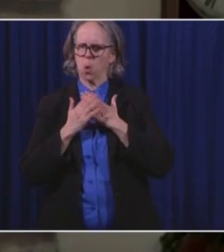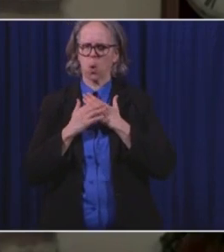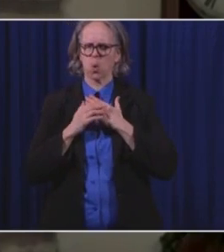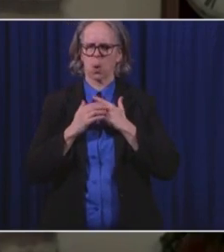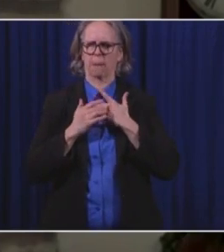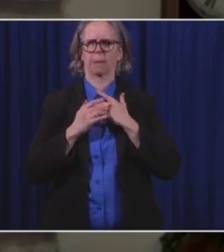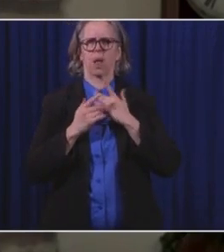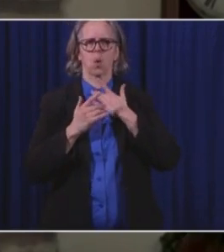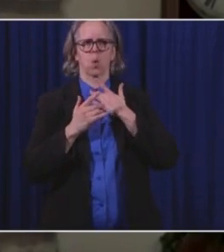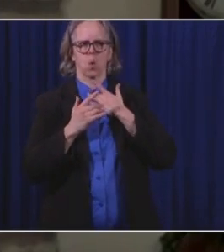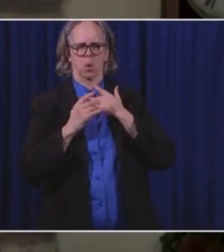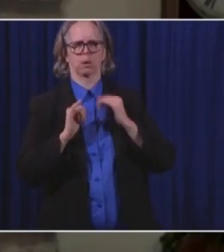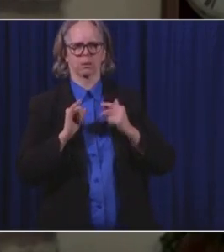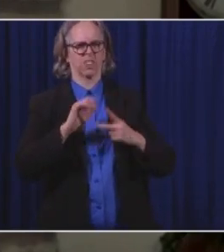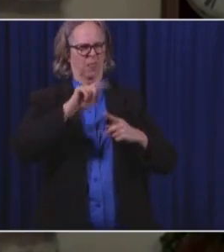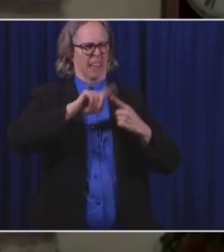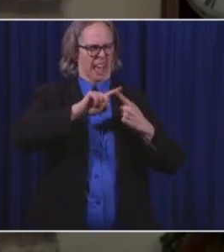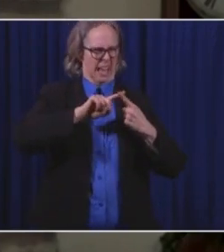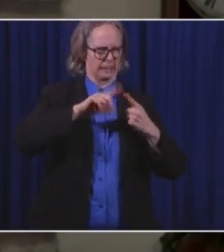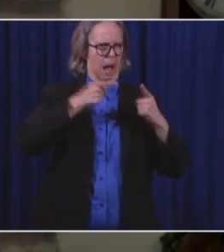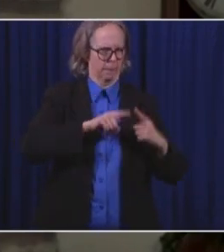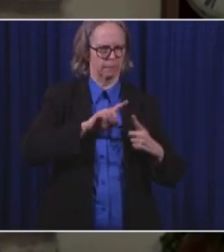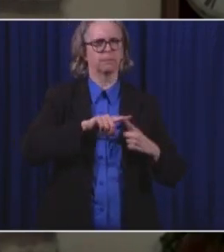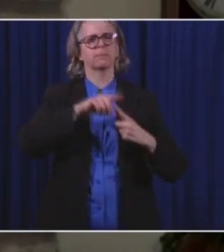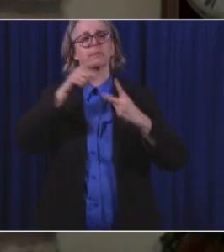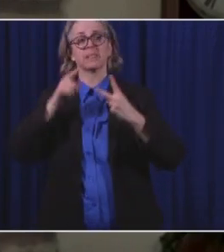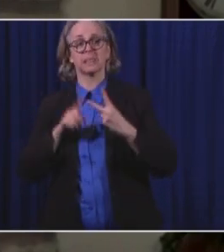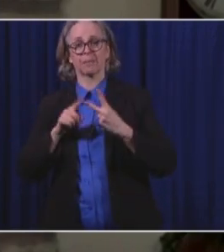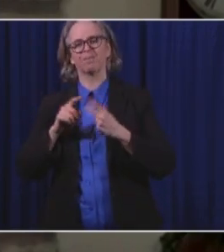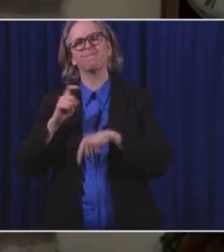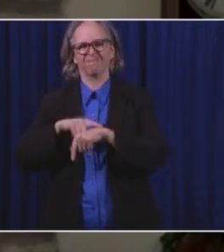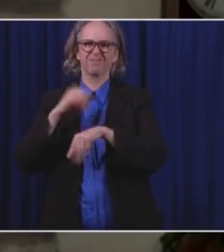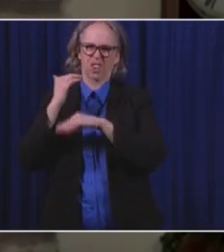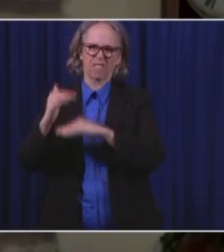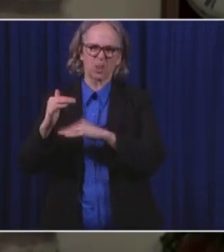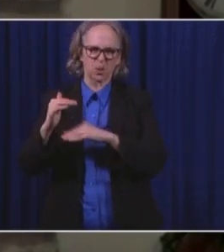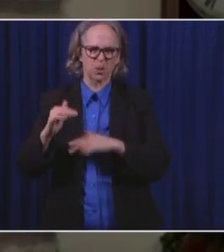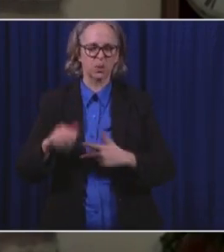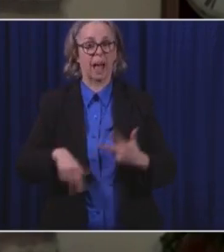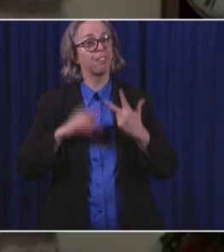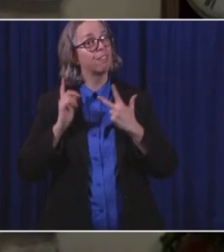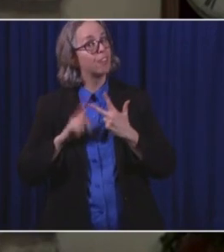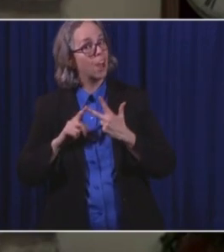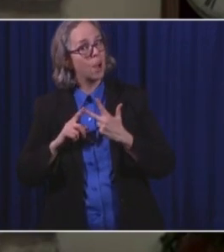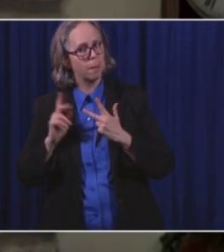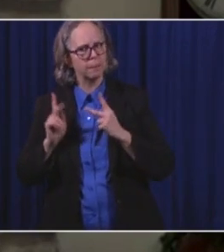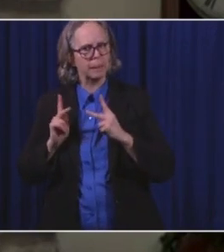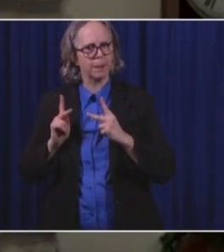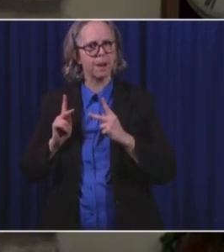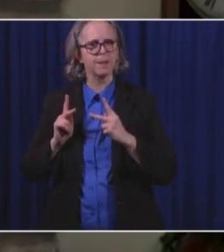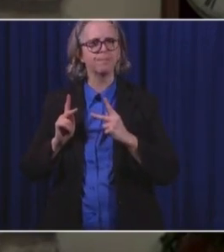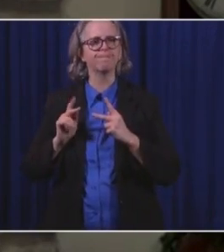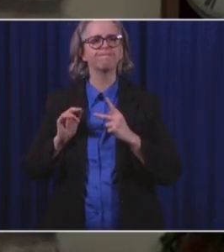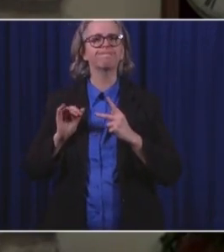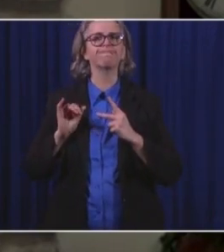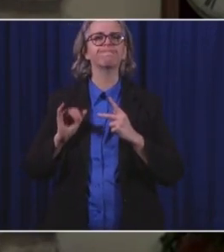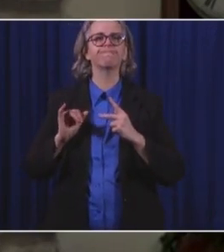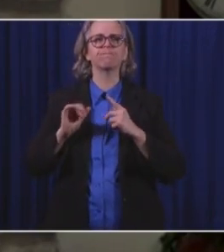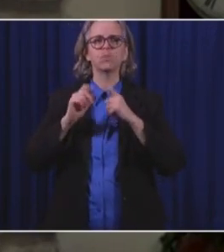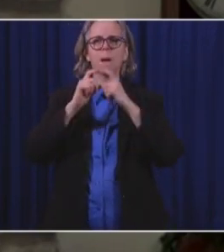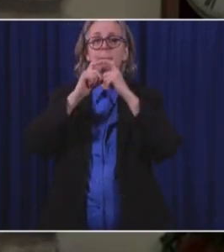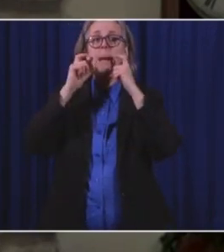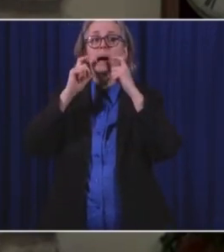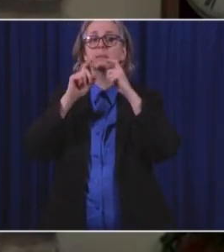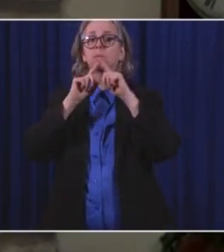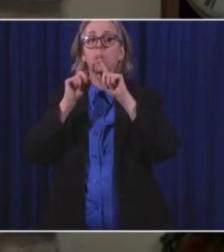Two is the curfew. And three is the fact that the masking is now fundamentally